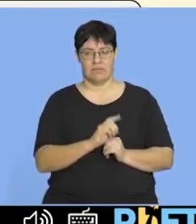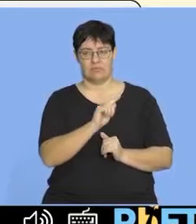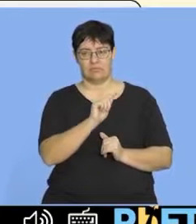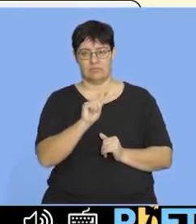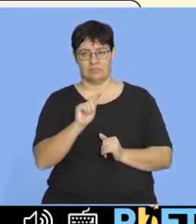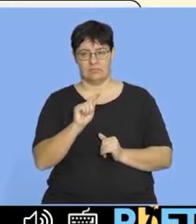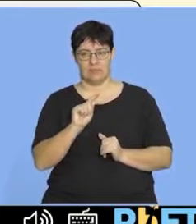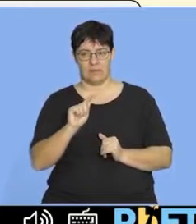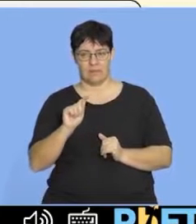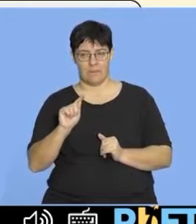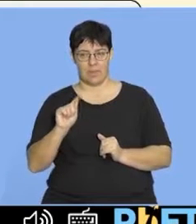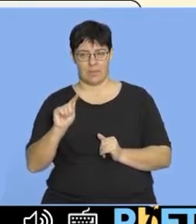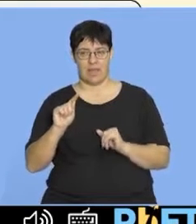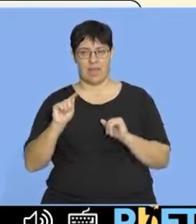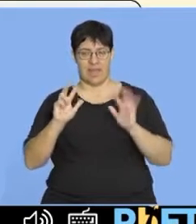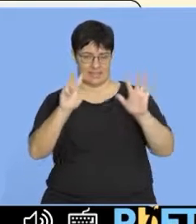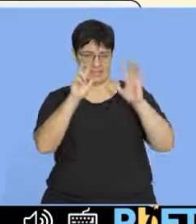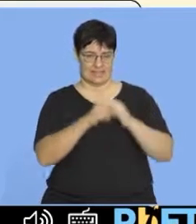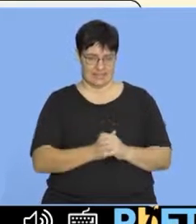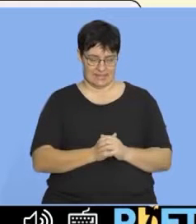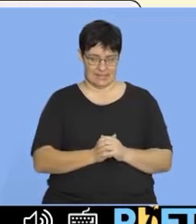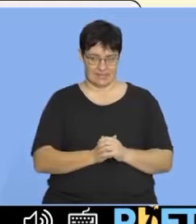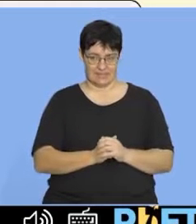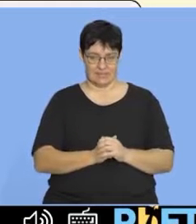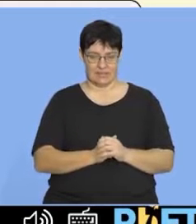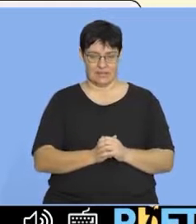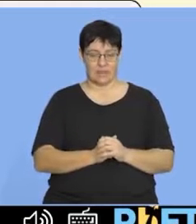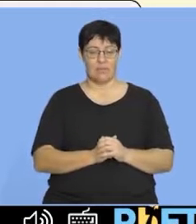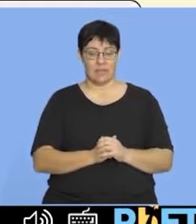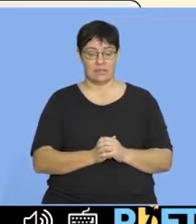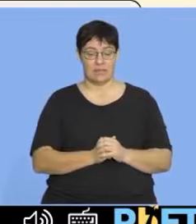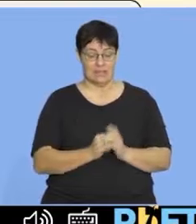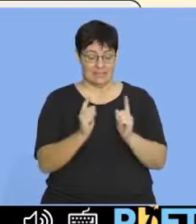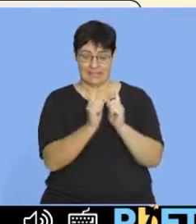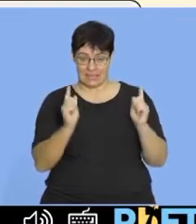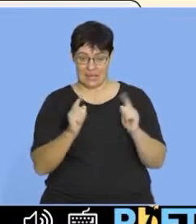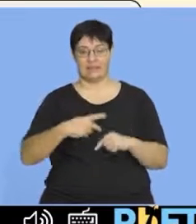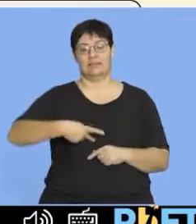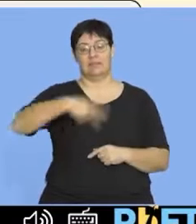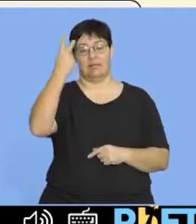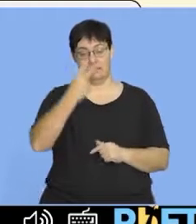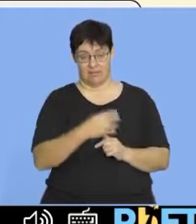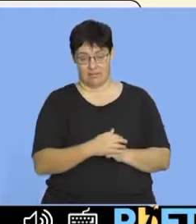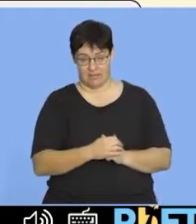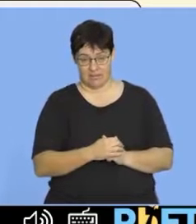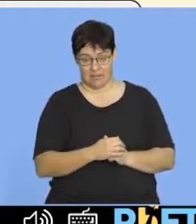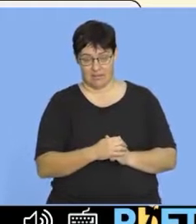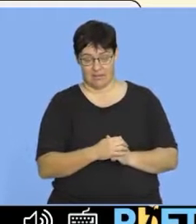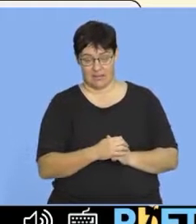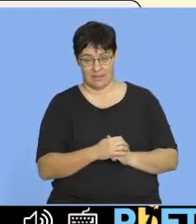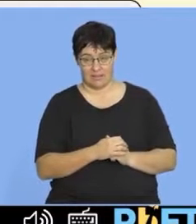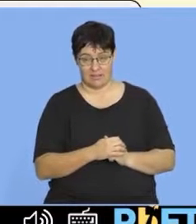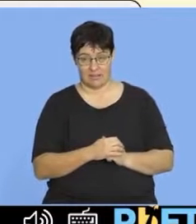any further, so let's take him to 8. I've doubled the distance. But